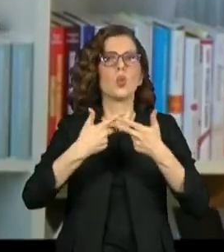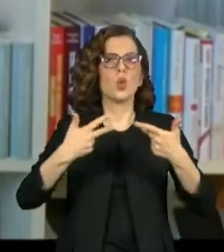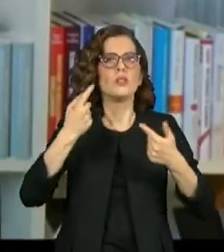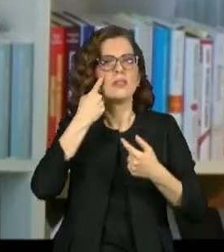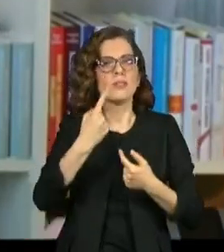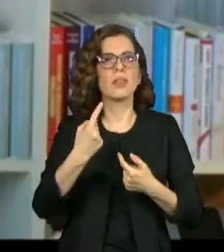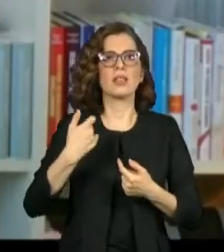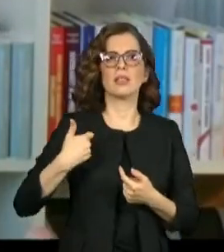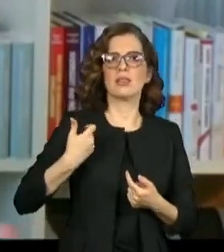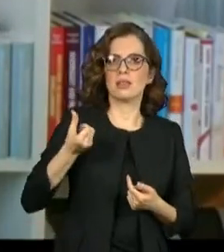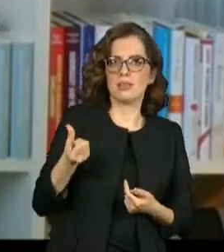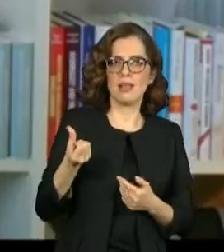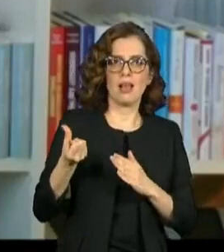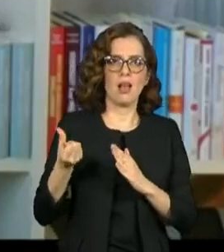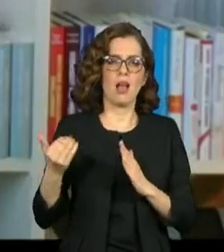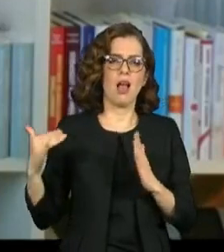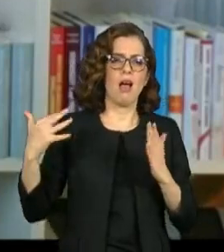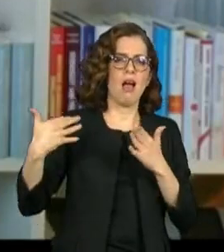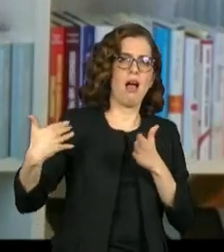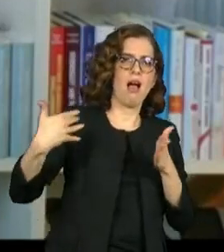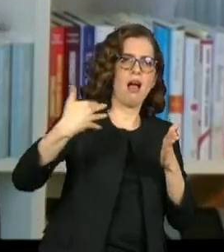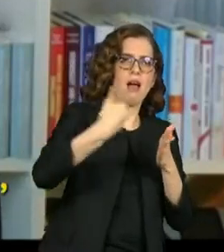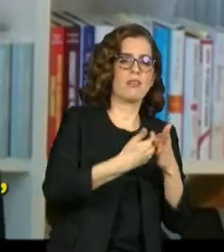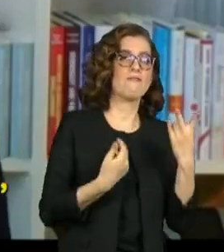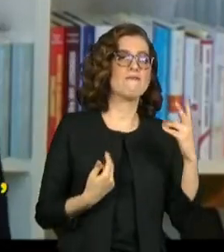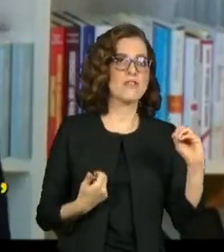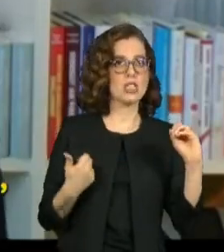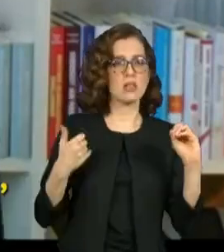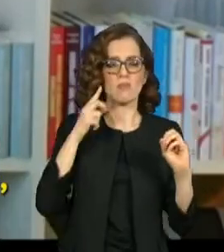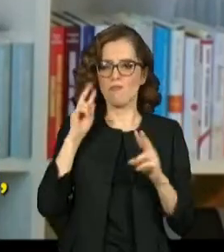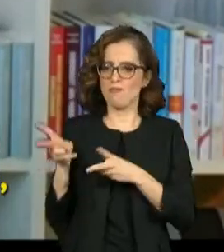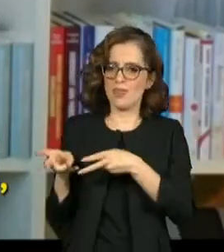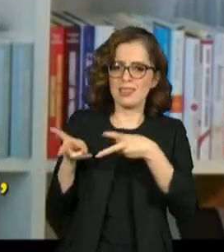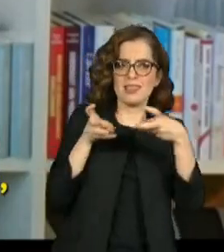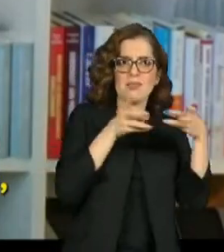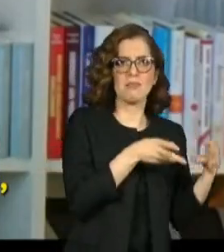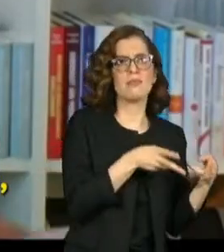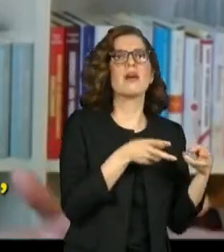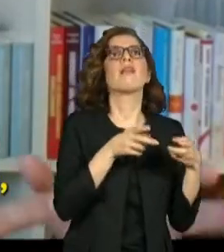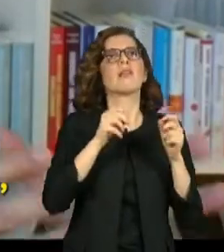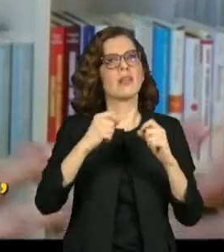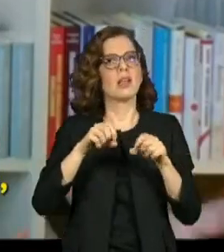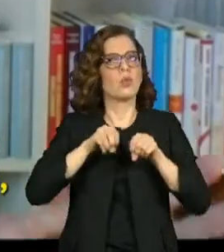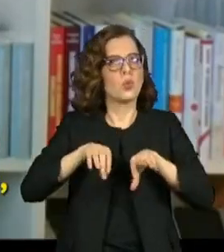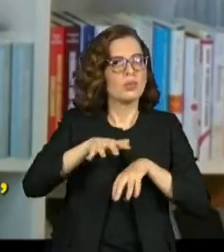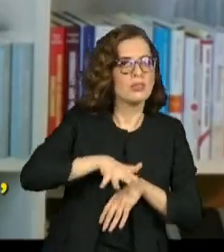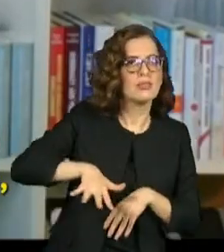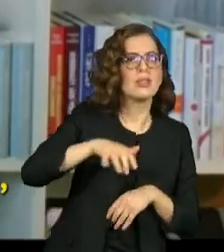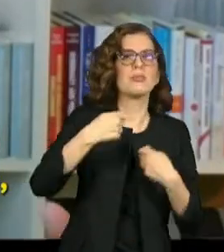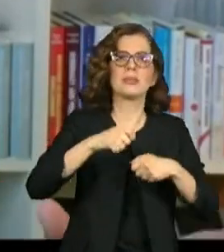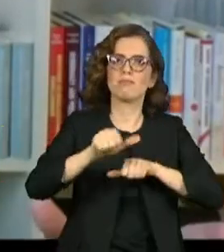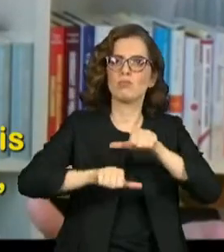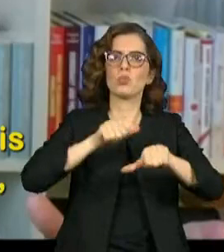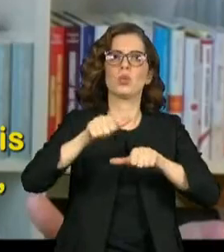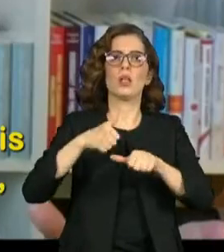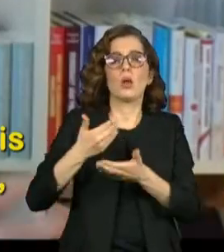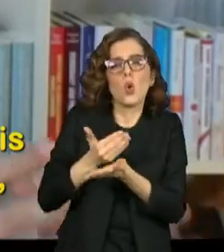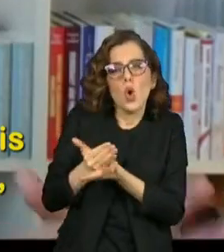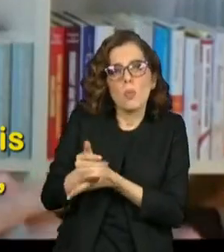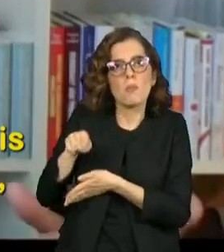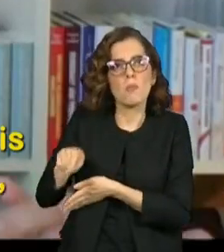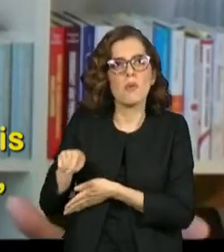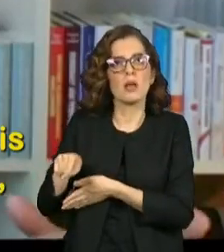do from age 6 to your early 20s, educational systems need to focus much more on the early years